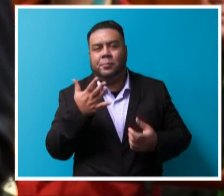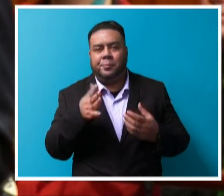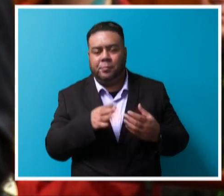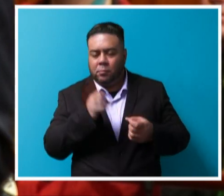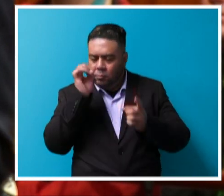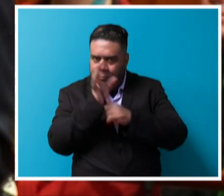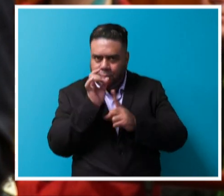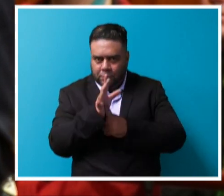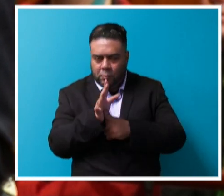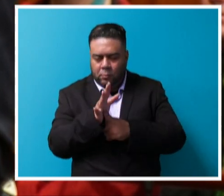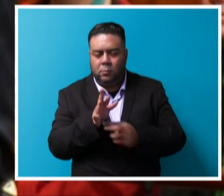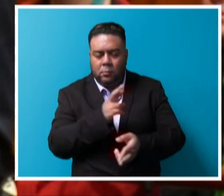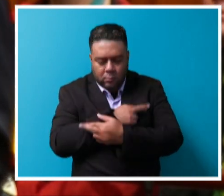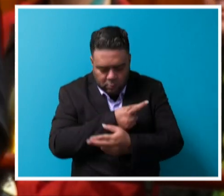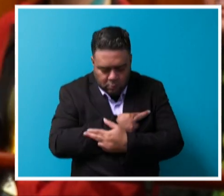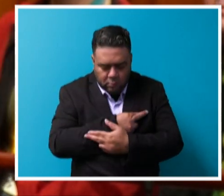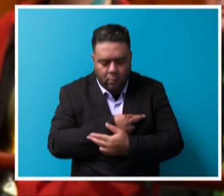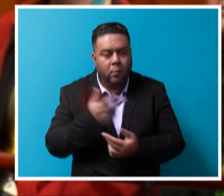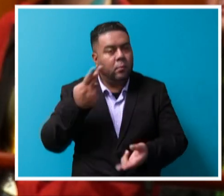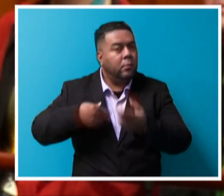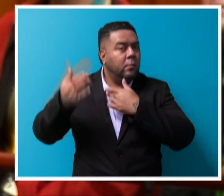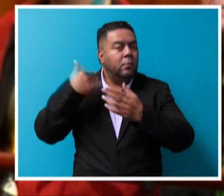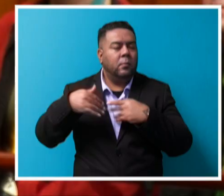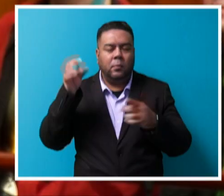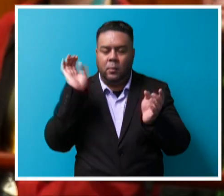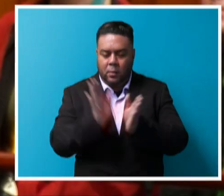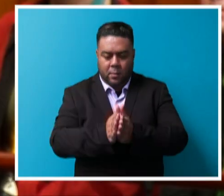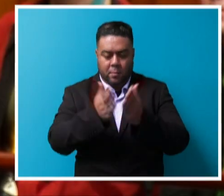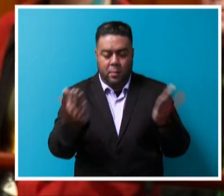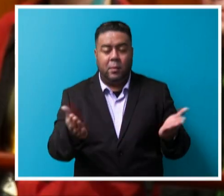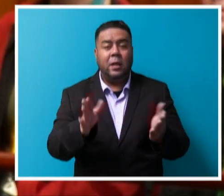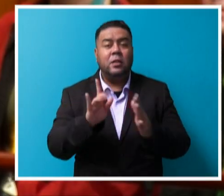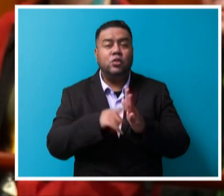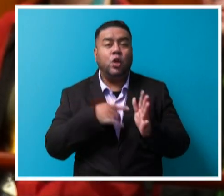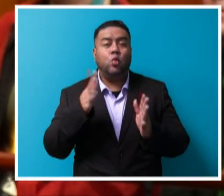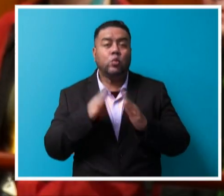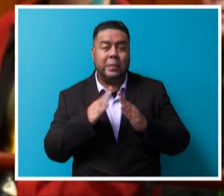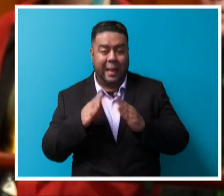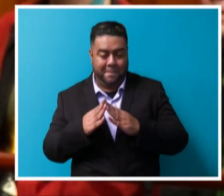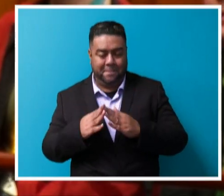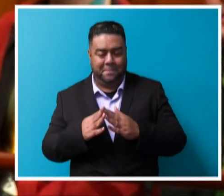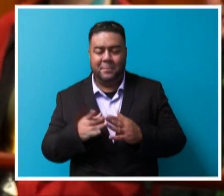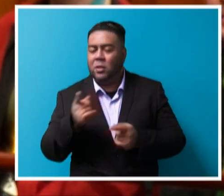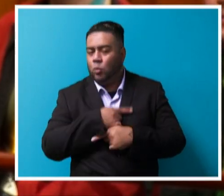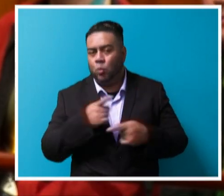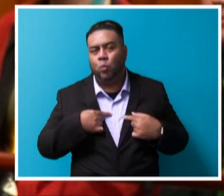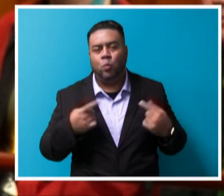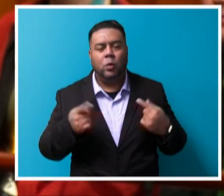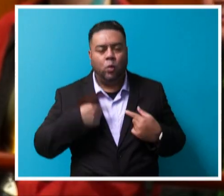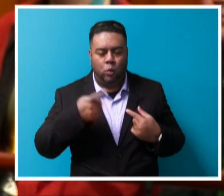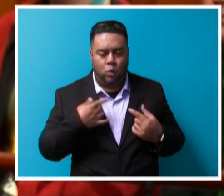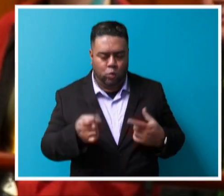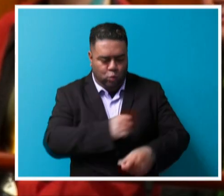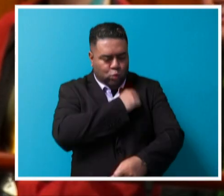respect for the historical and biblical importance of Jerusalem. As we continue to strengthen friendship with